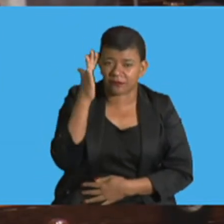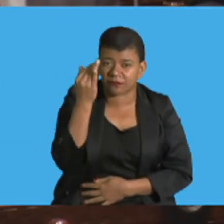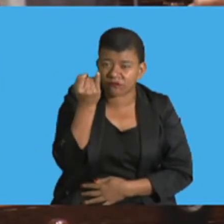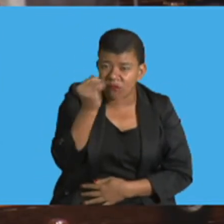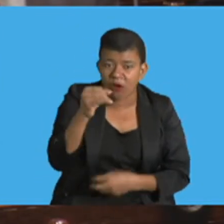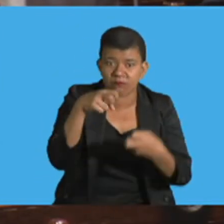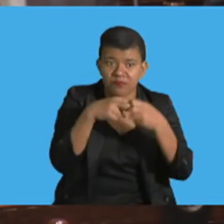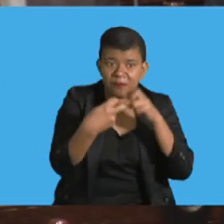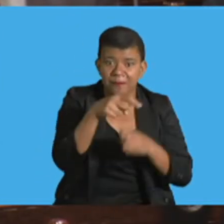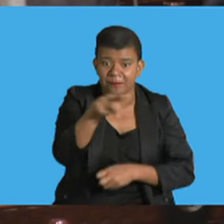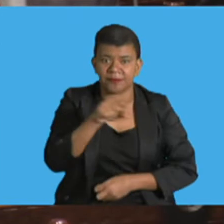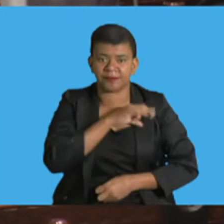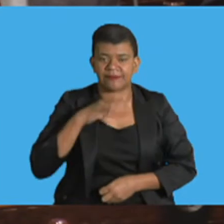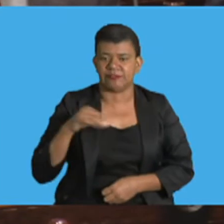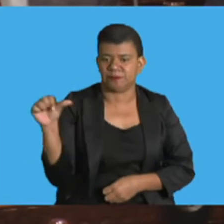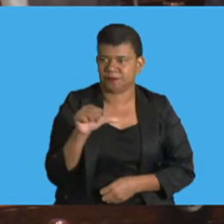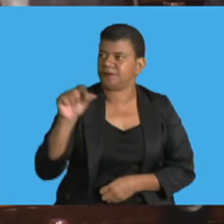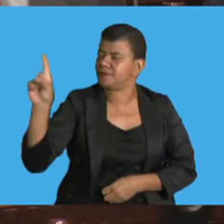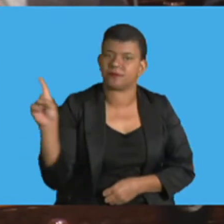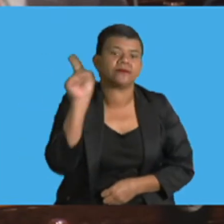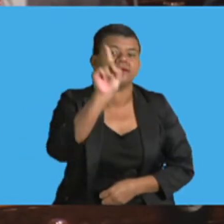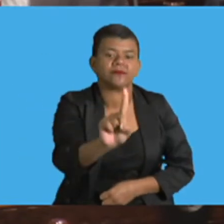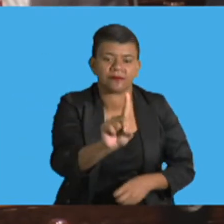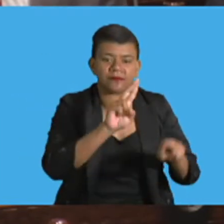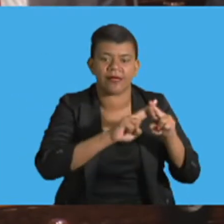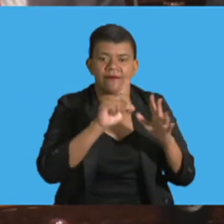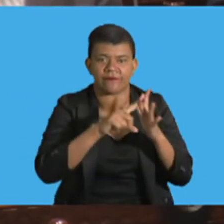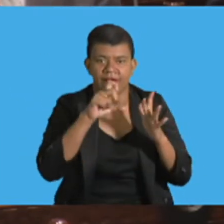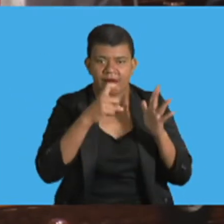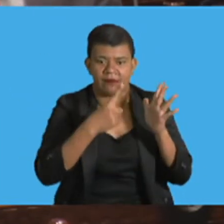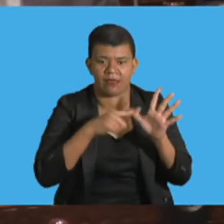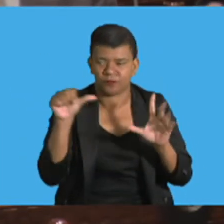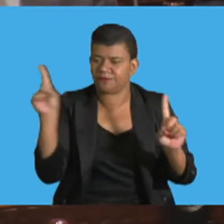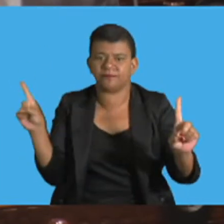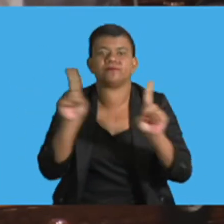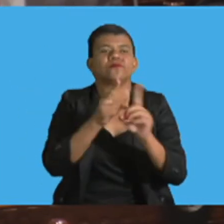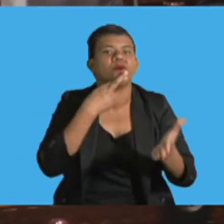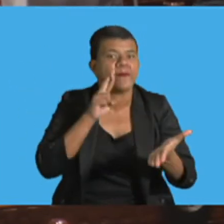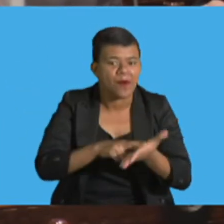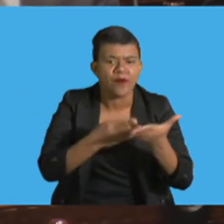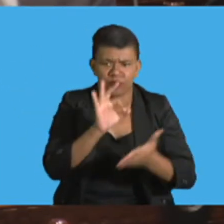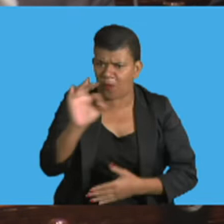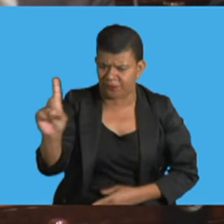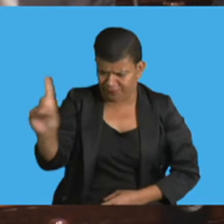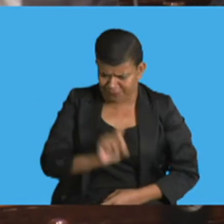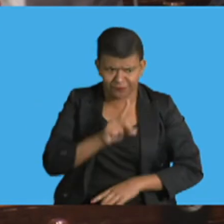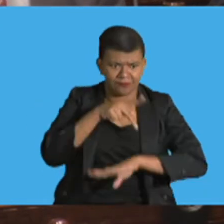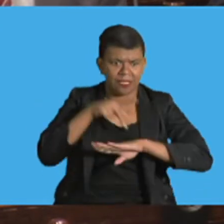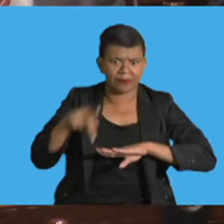him, please go to FICAC today and report it. Please do it. Please do it. Don't come here and get into